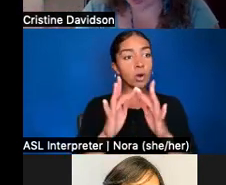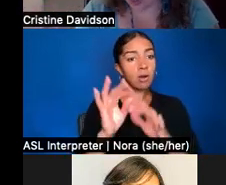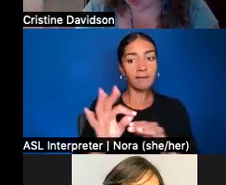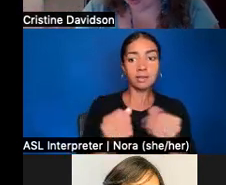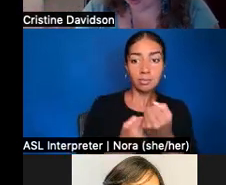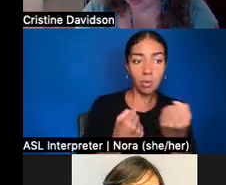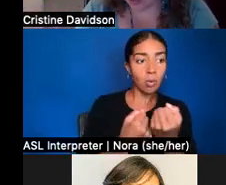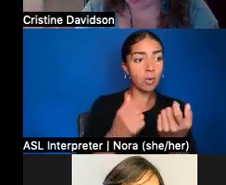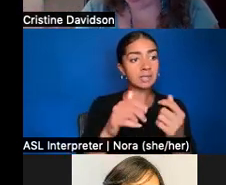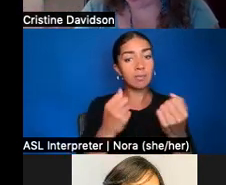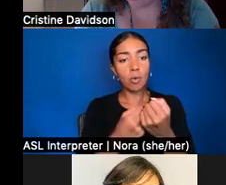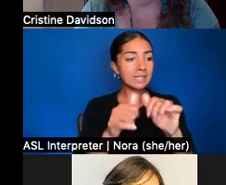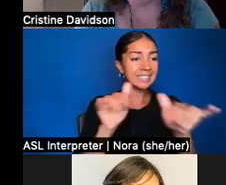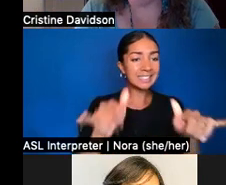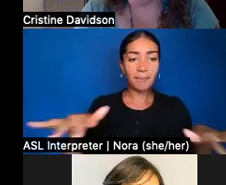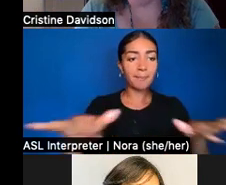feel so,